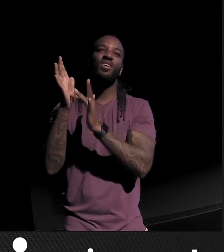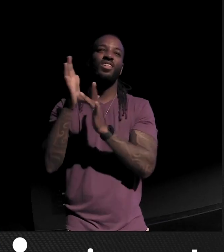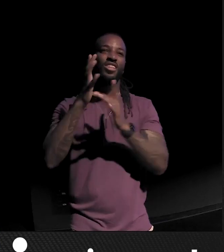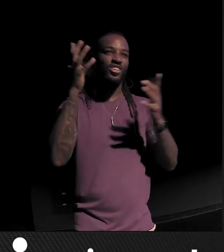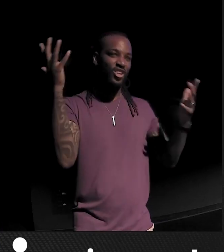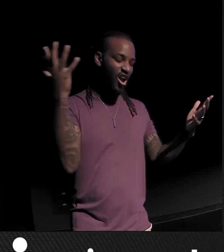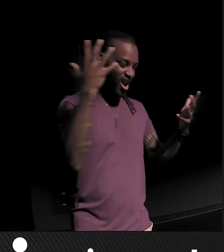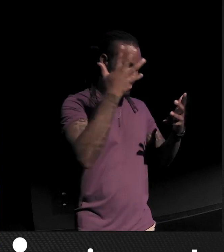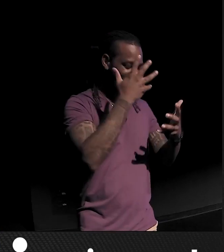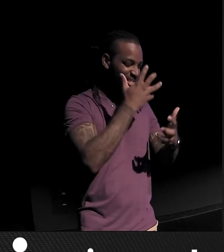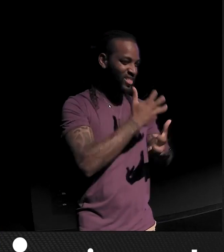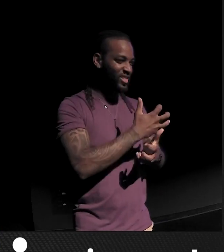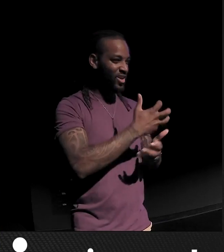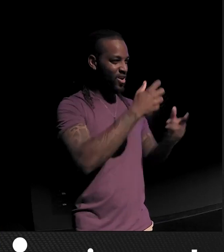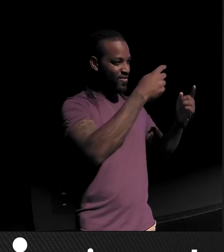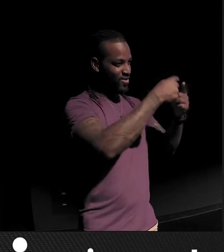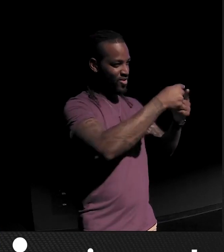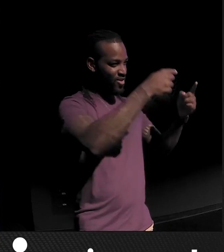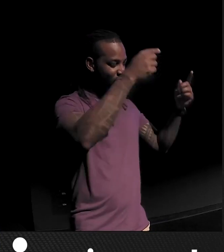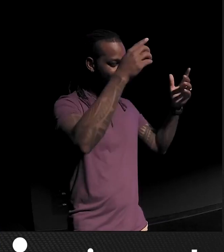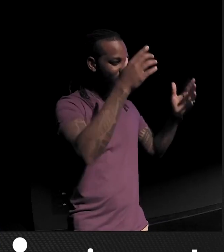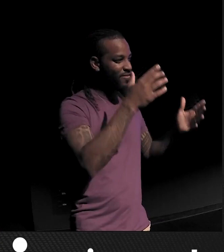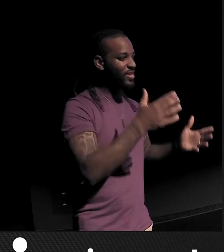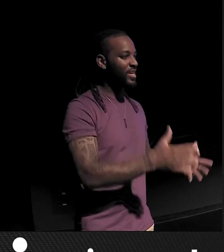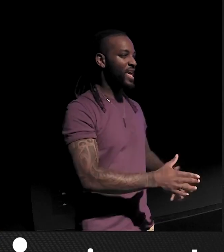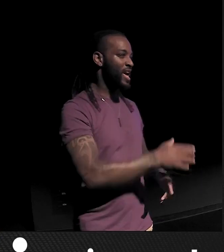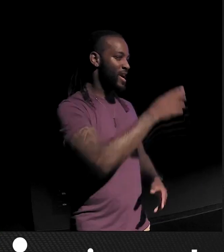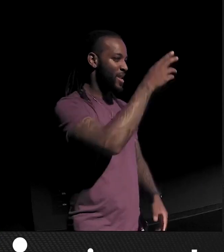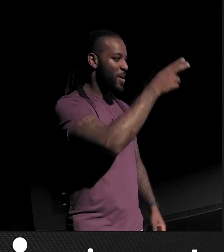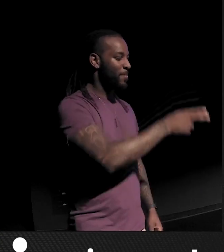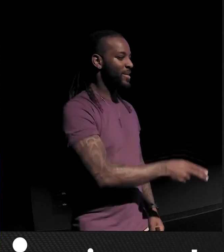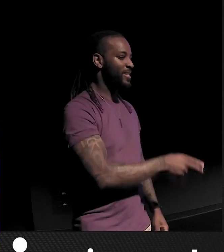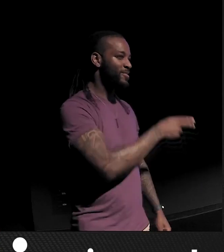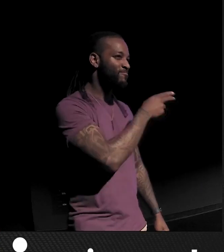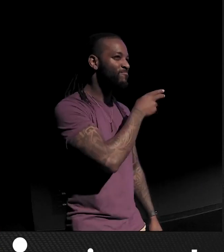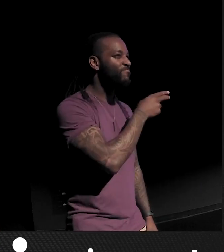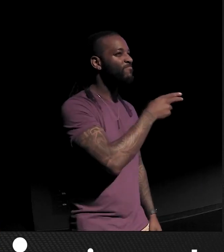in the darkness over every enemy.